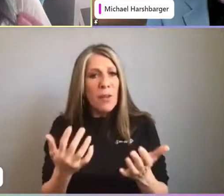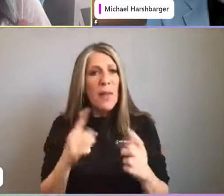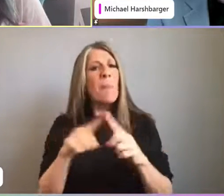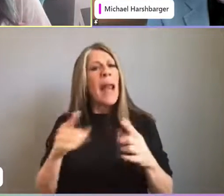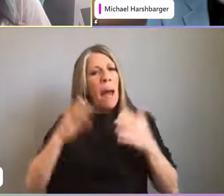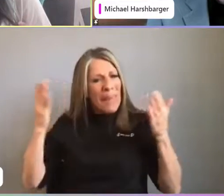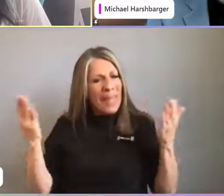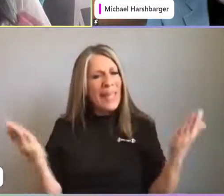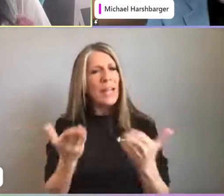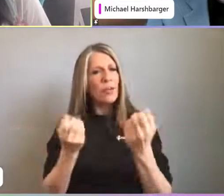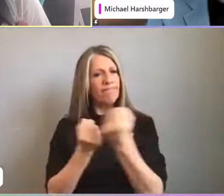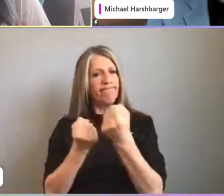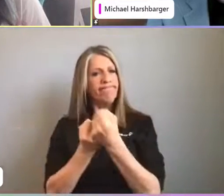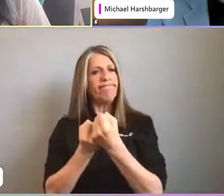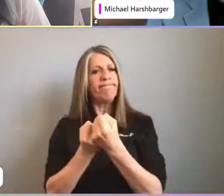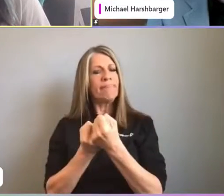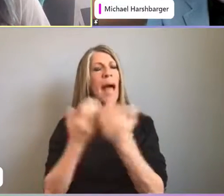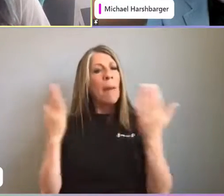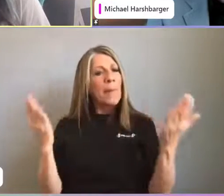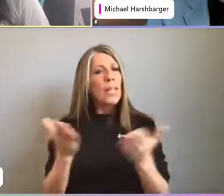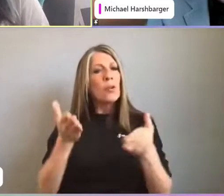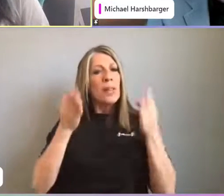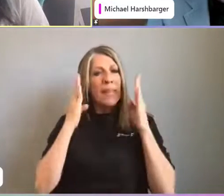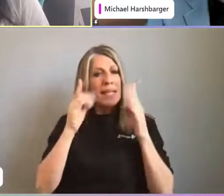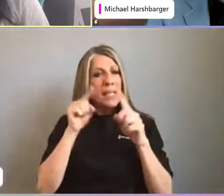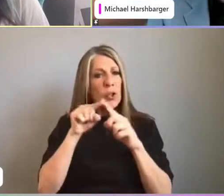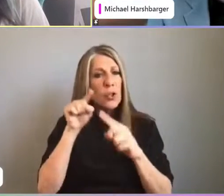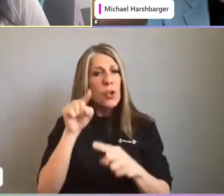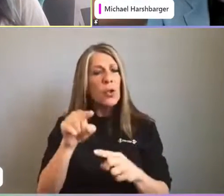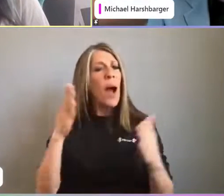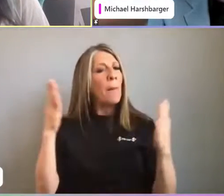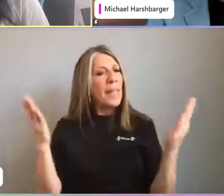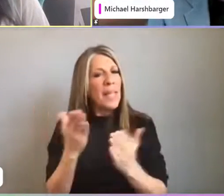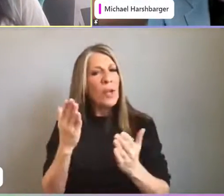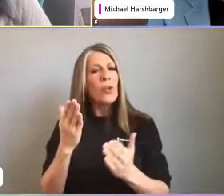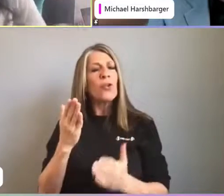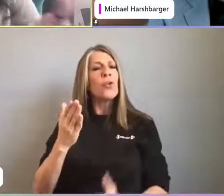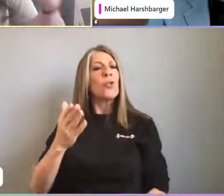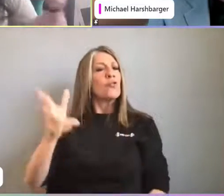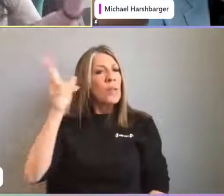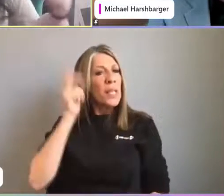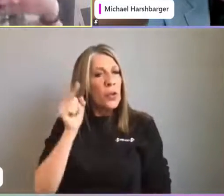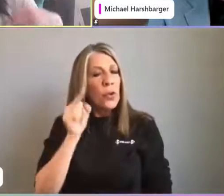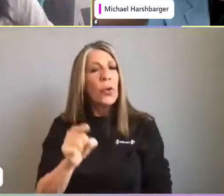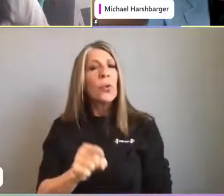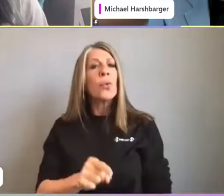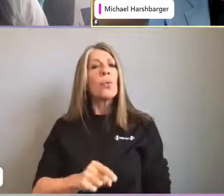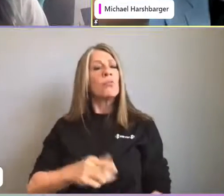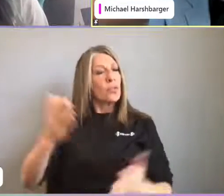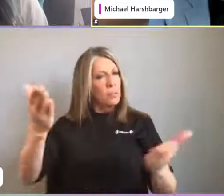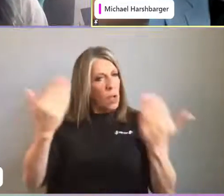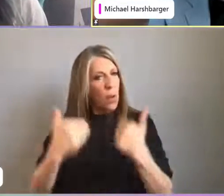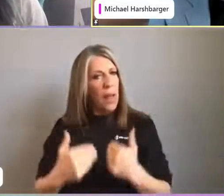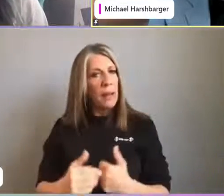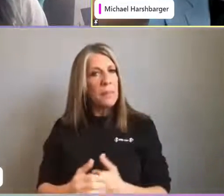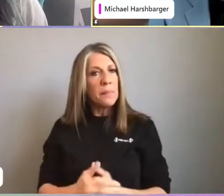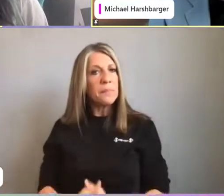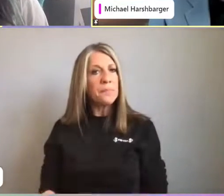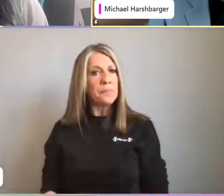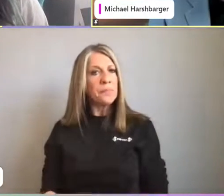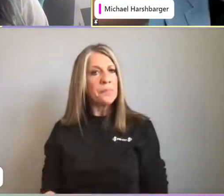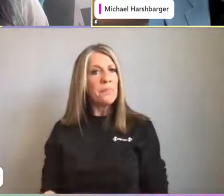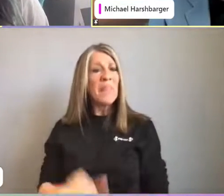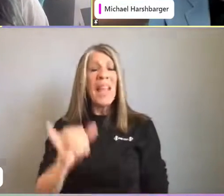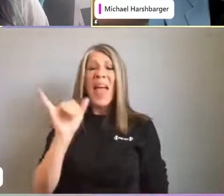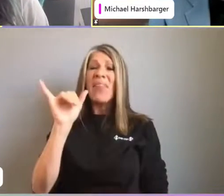it. I'm here. I'm here to listen to you. I'm here for your voice. Bring it at me. Yep. And